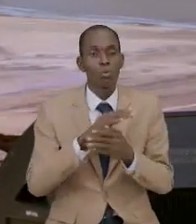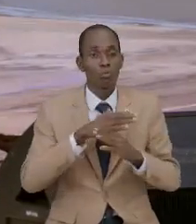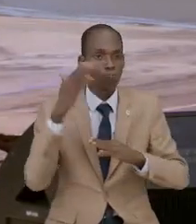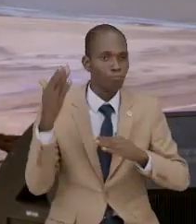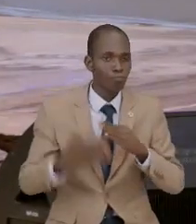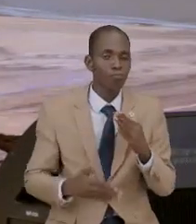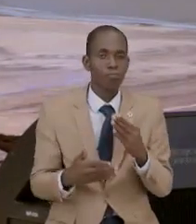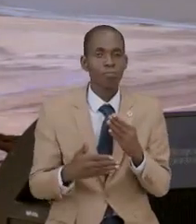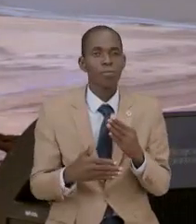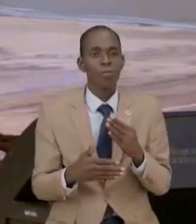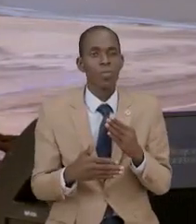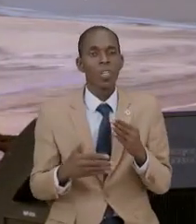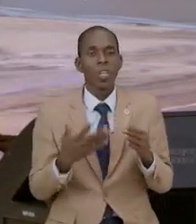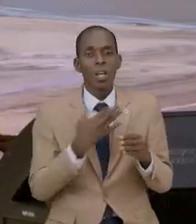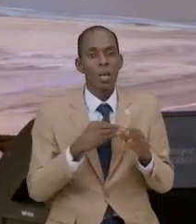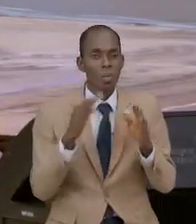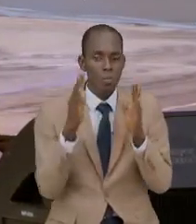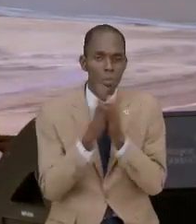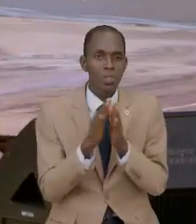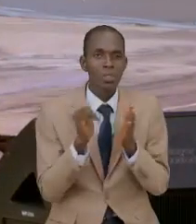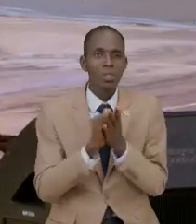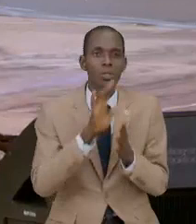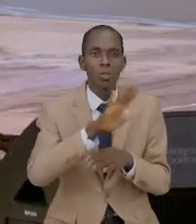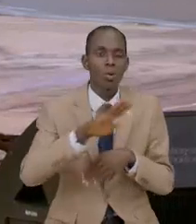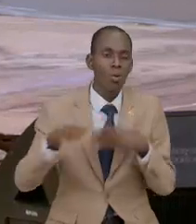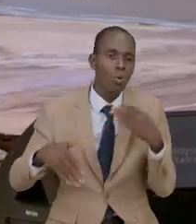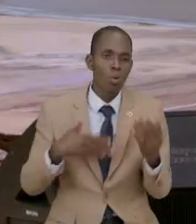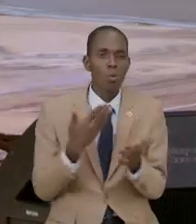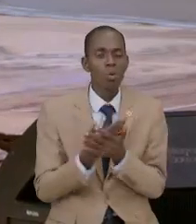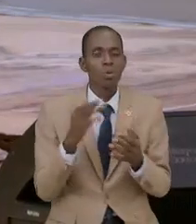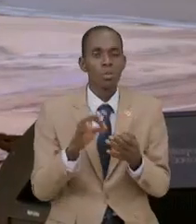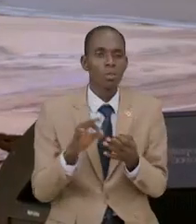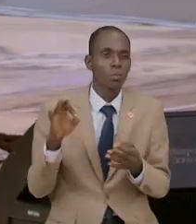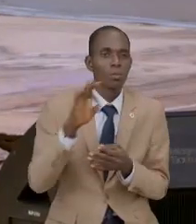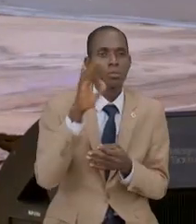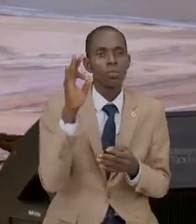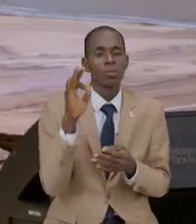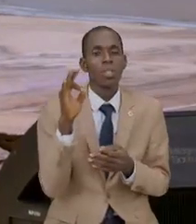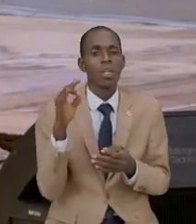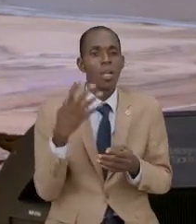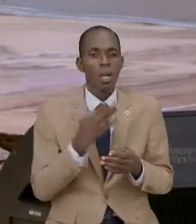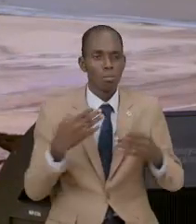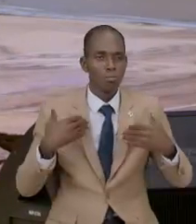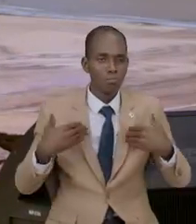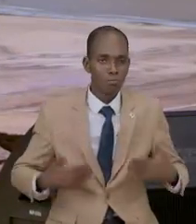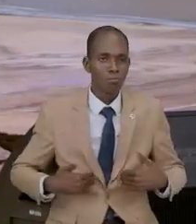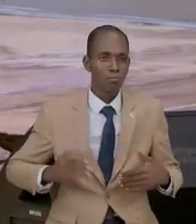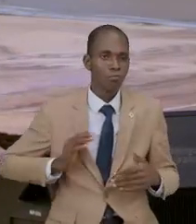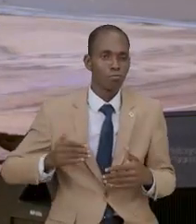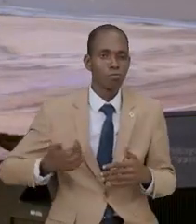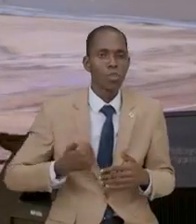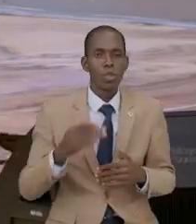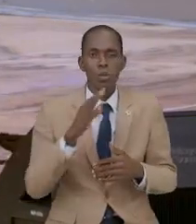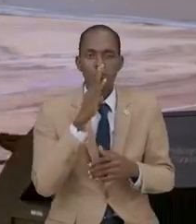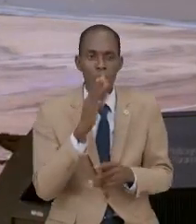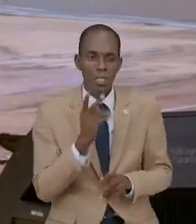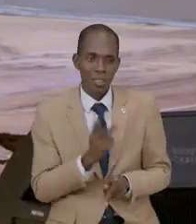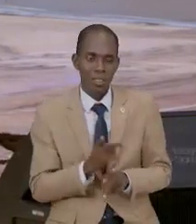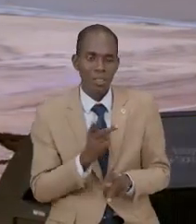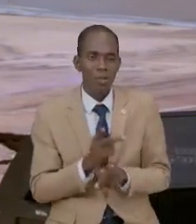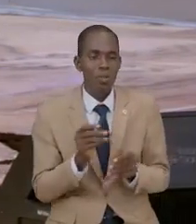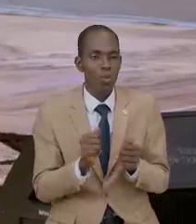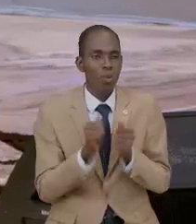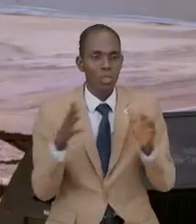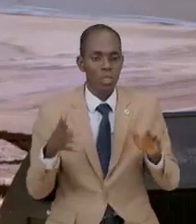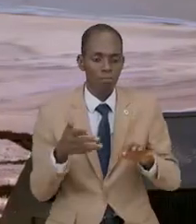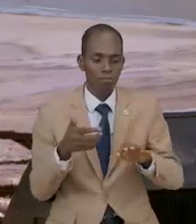pray, God, your whole spirit and soul and body be preserved